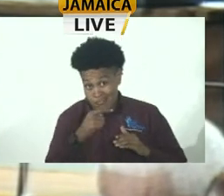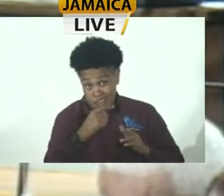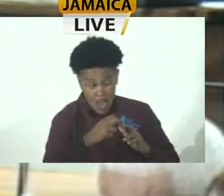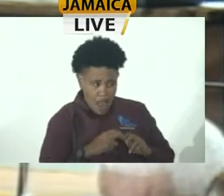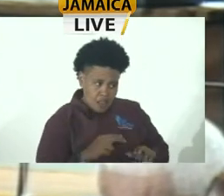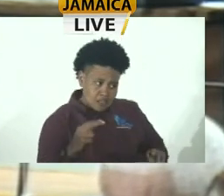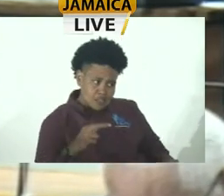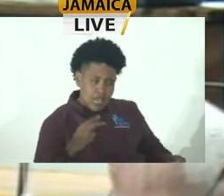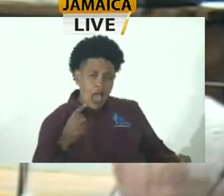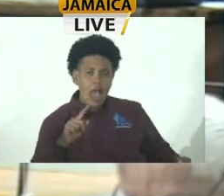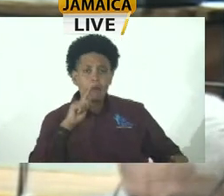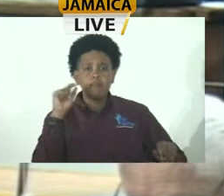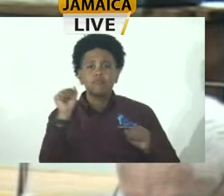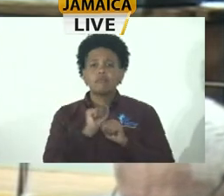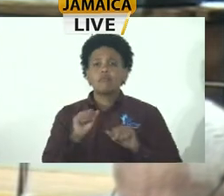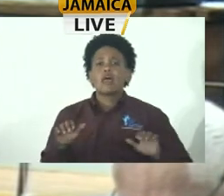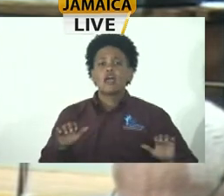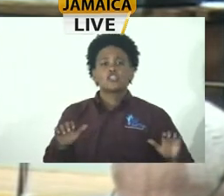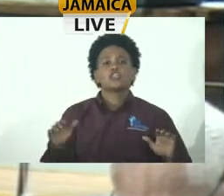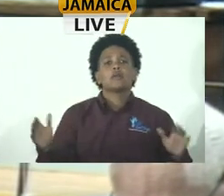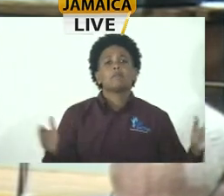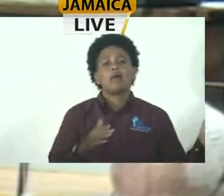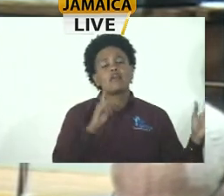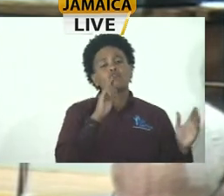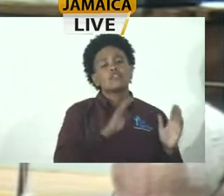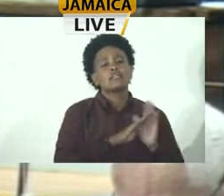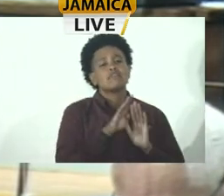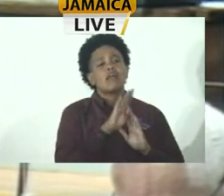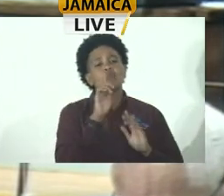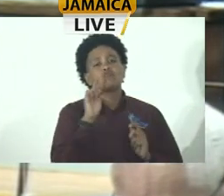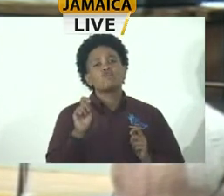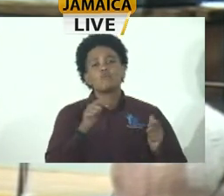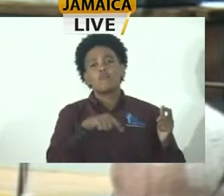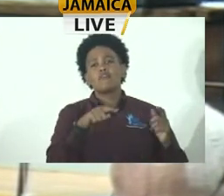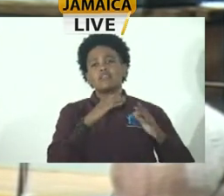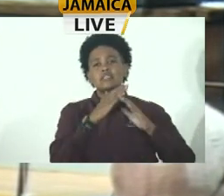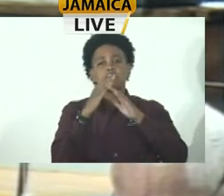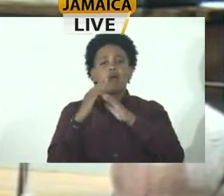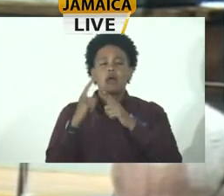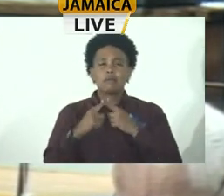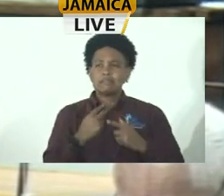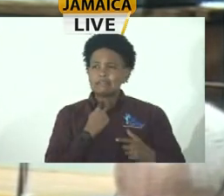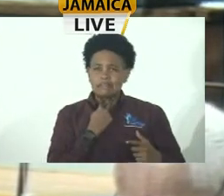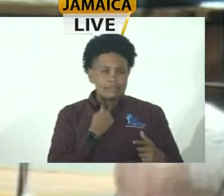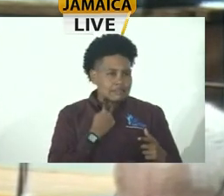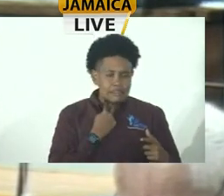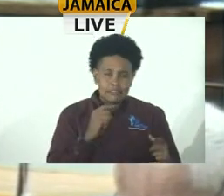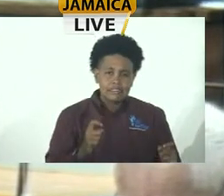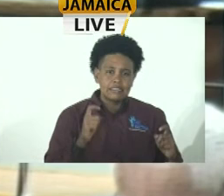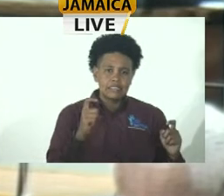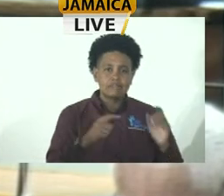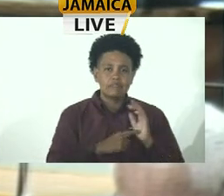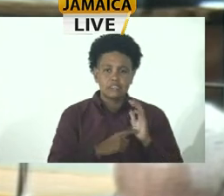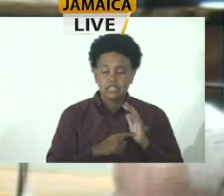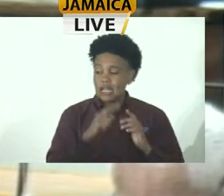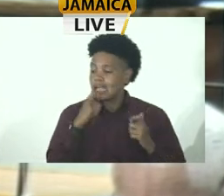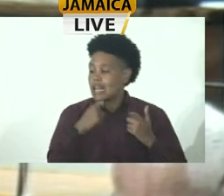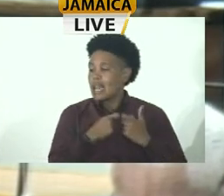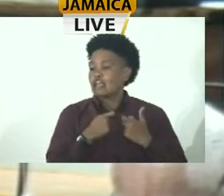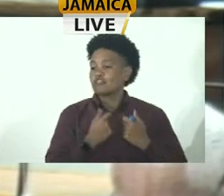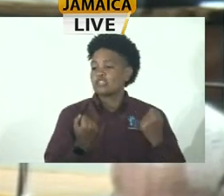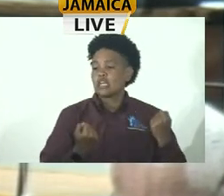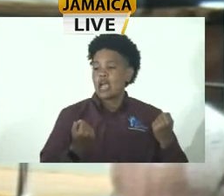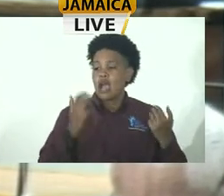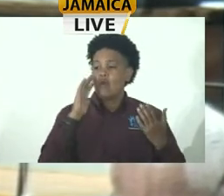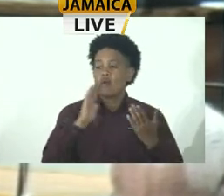speaker an action plan was developed to remove these barriers and constraints to give an example electric vehicles will become